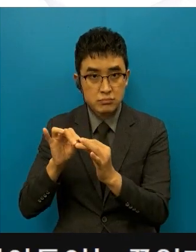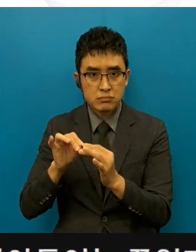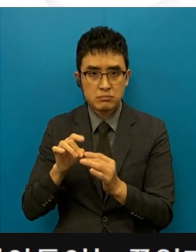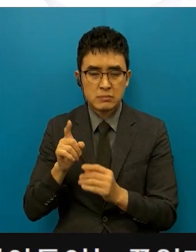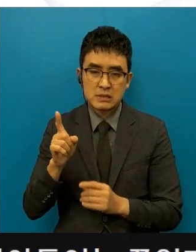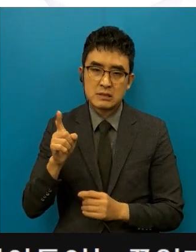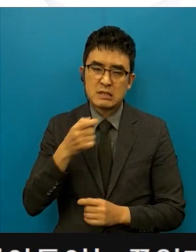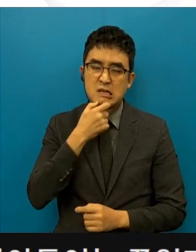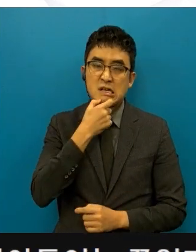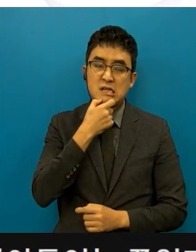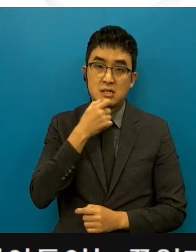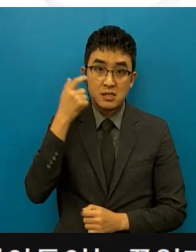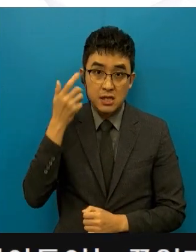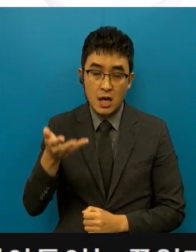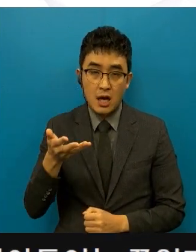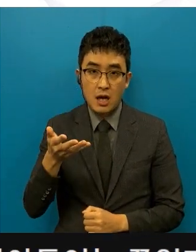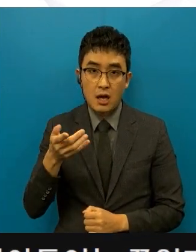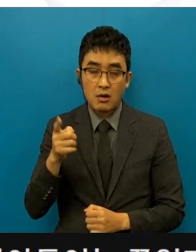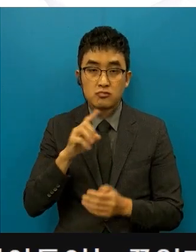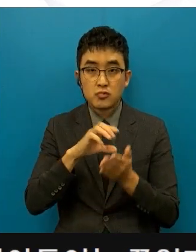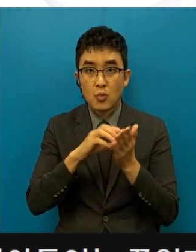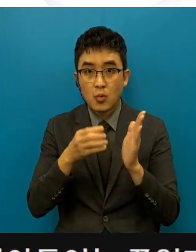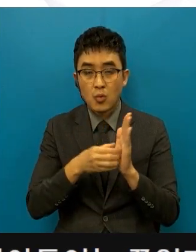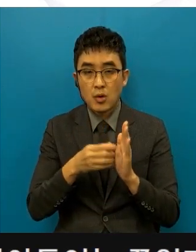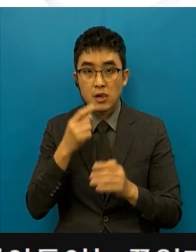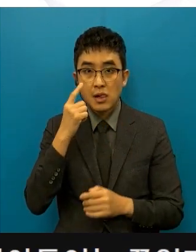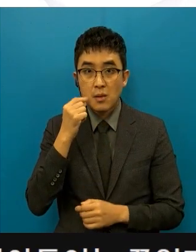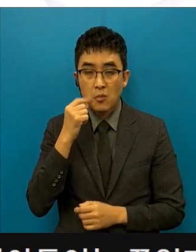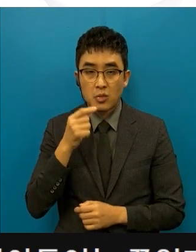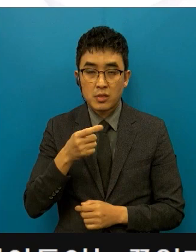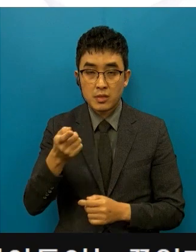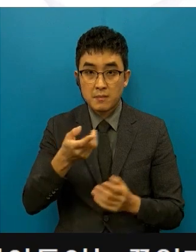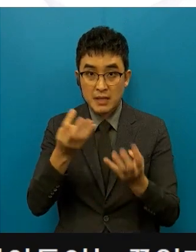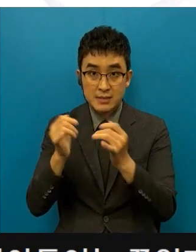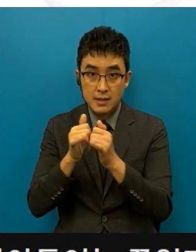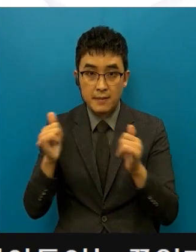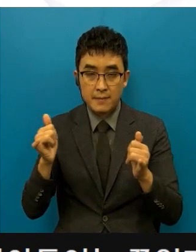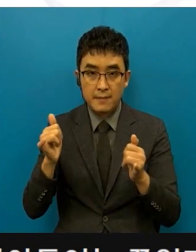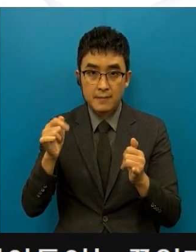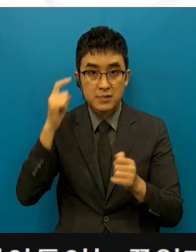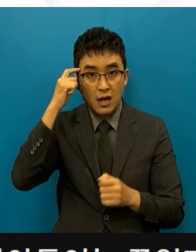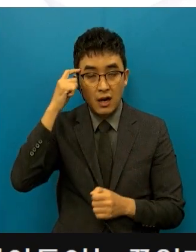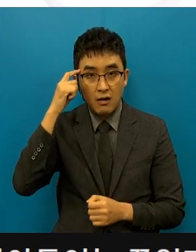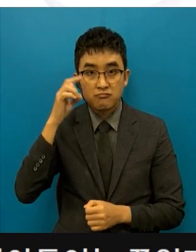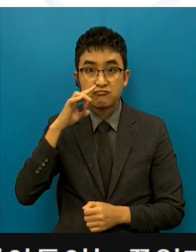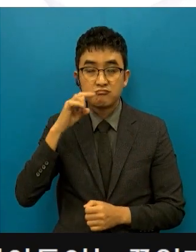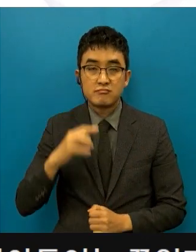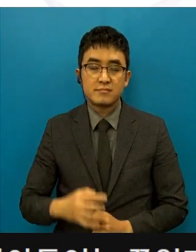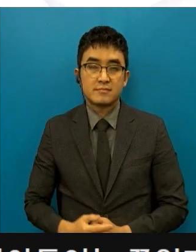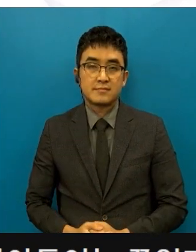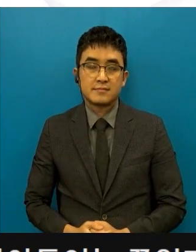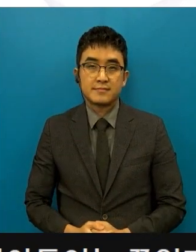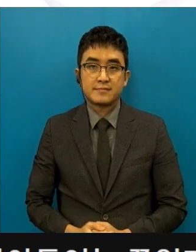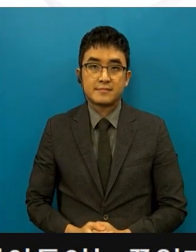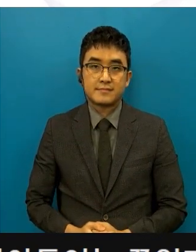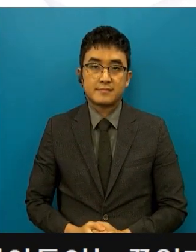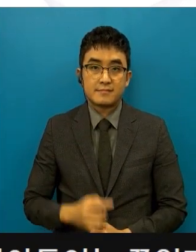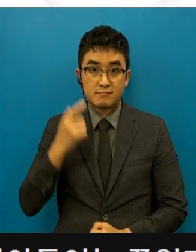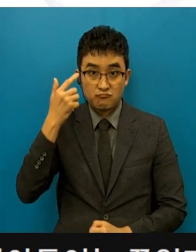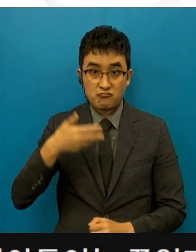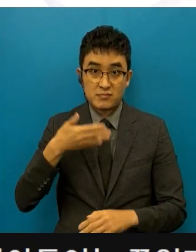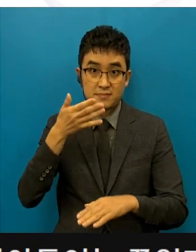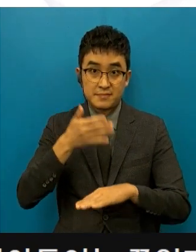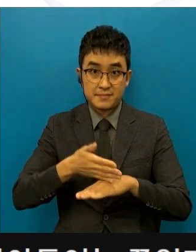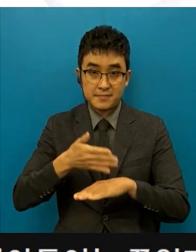reception of Japanese public? Thank you. Thank you very much for your questions. For the first